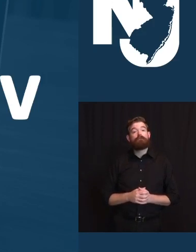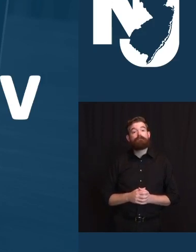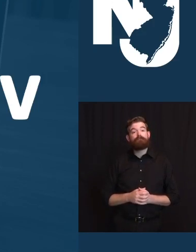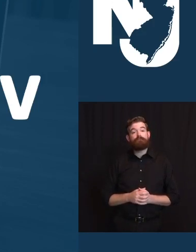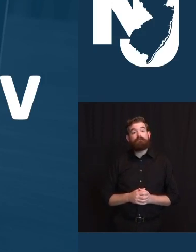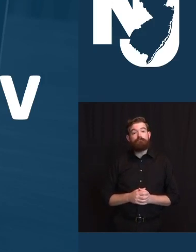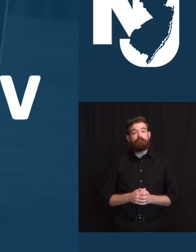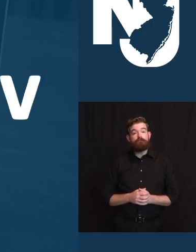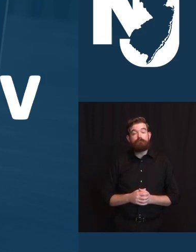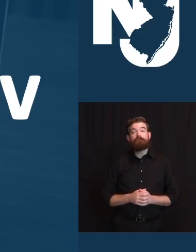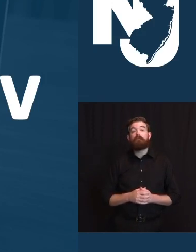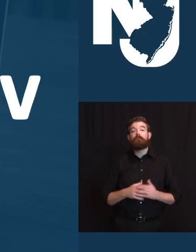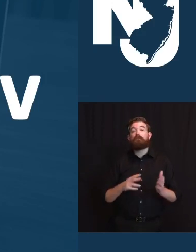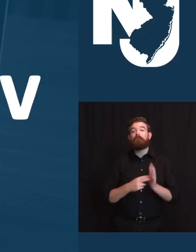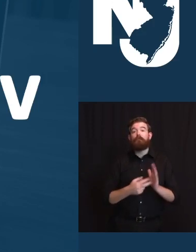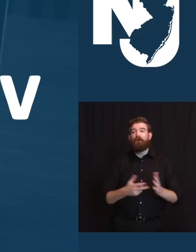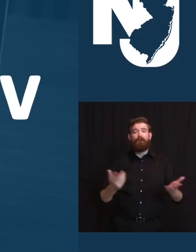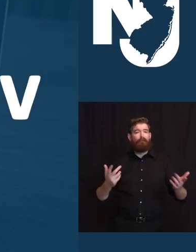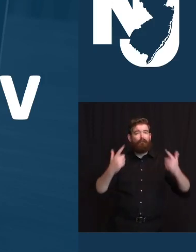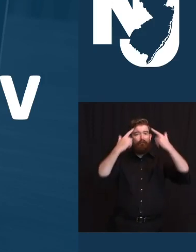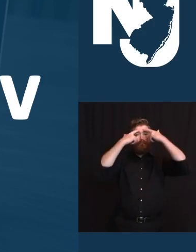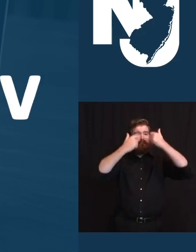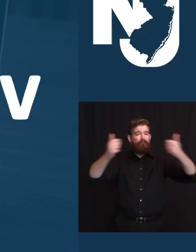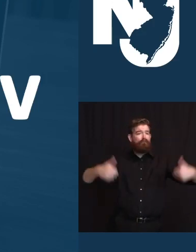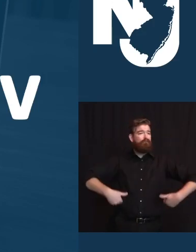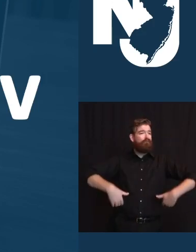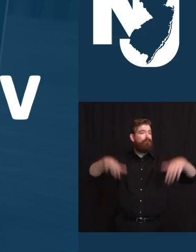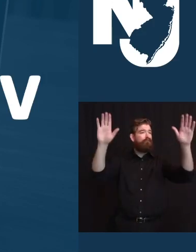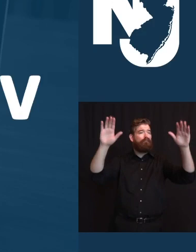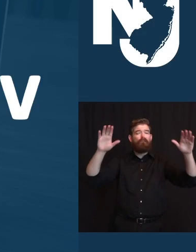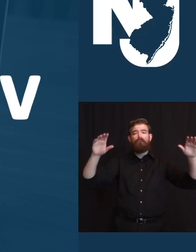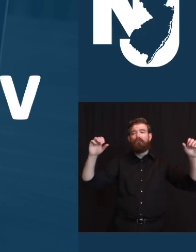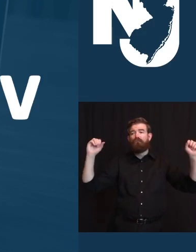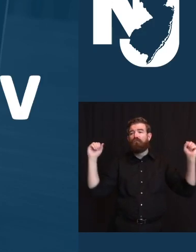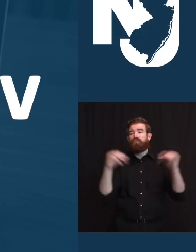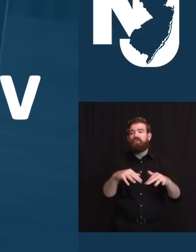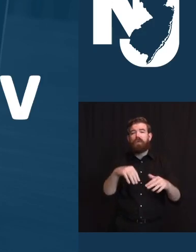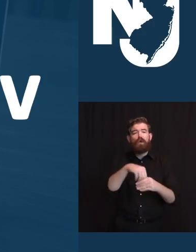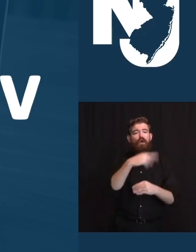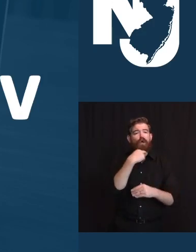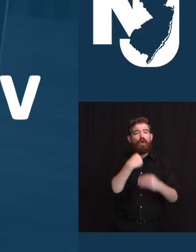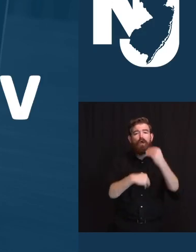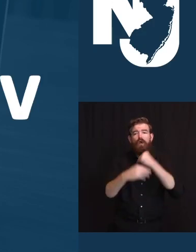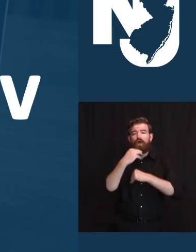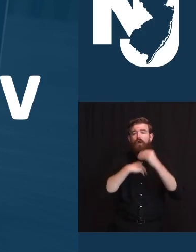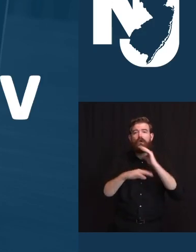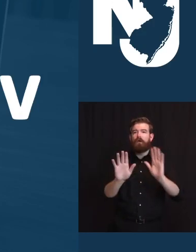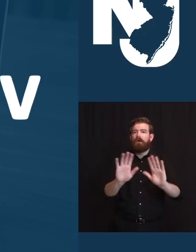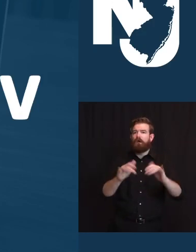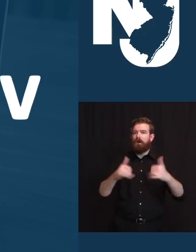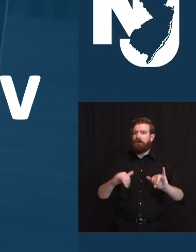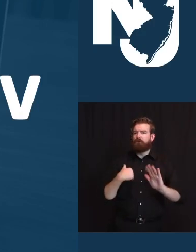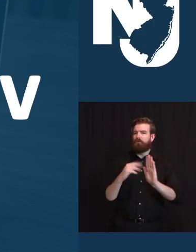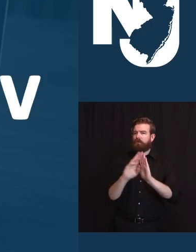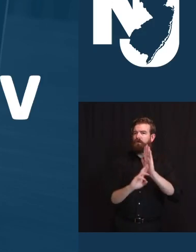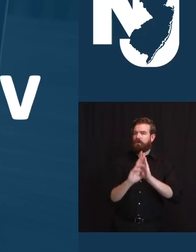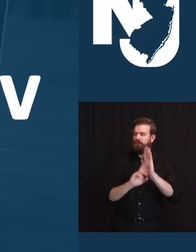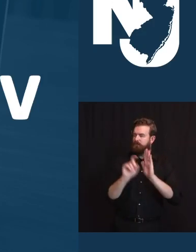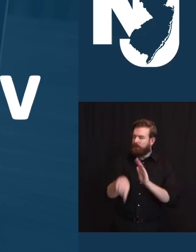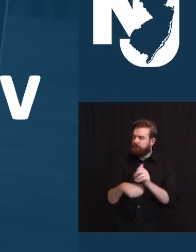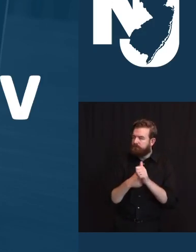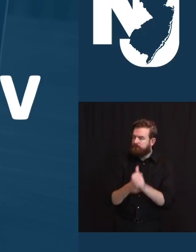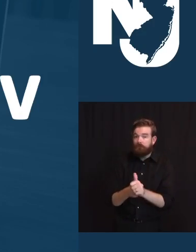They are required. We will not tolerate any violations, and we will not be afraid to come down hard and make an example of those who think the rules don't apply to